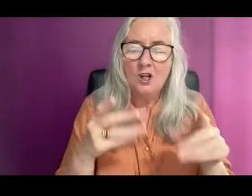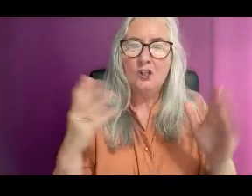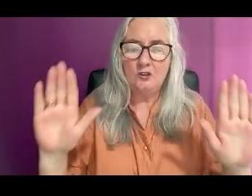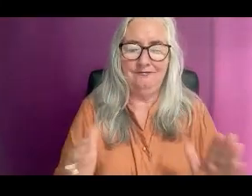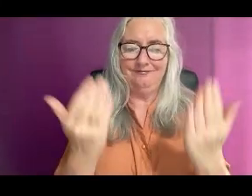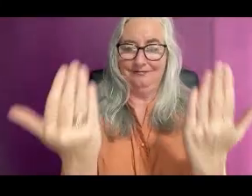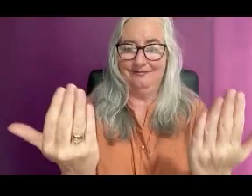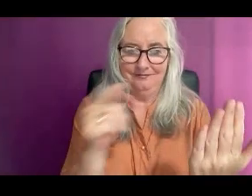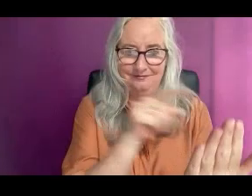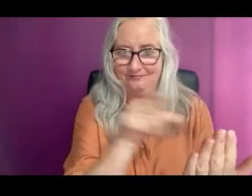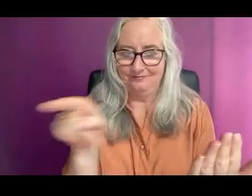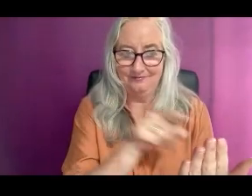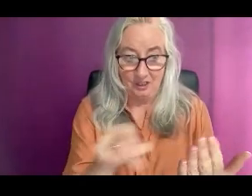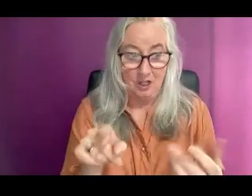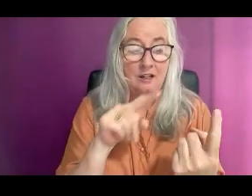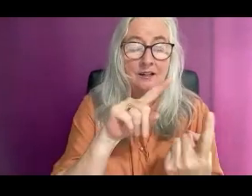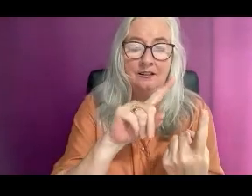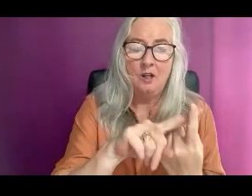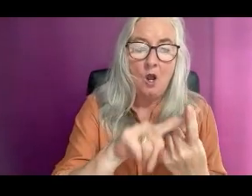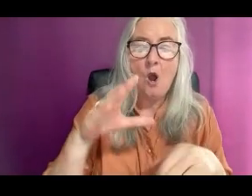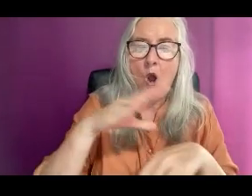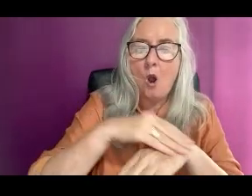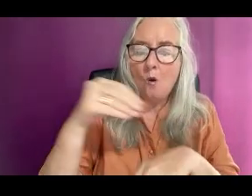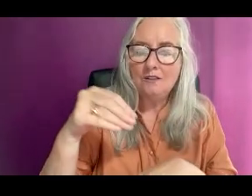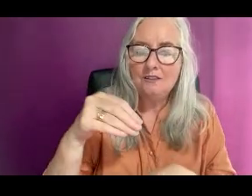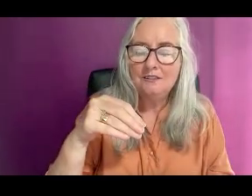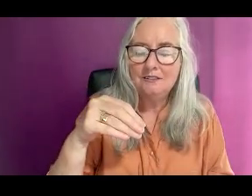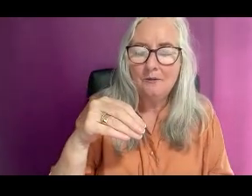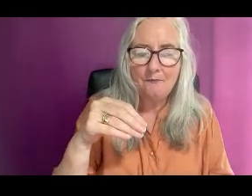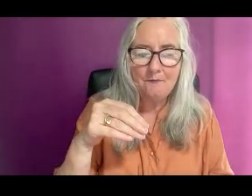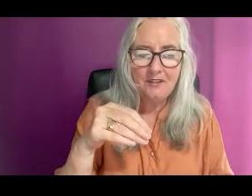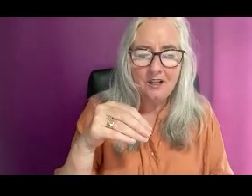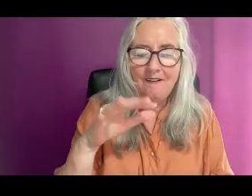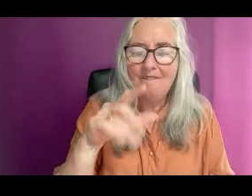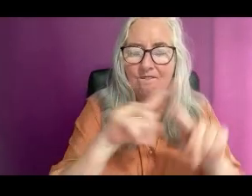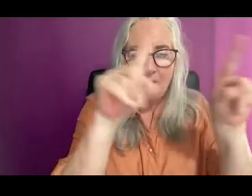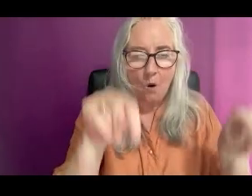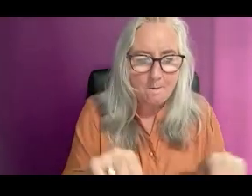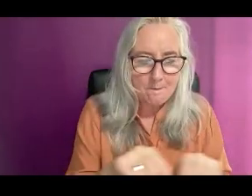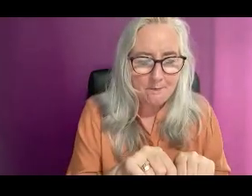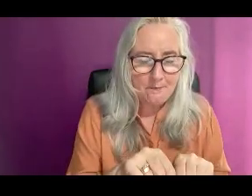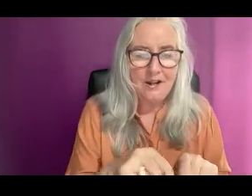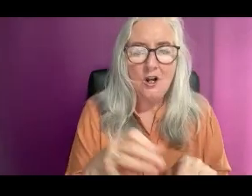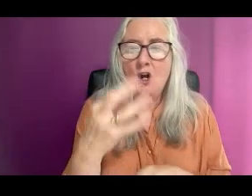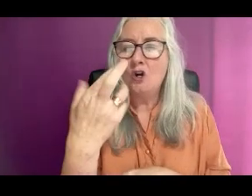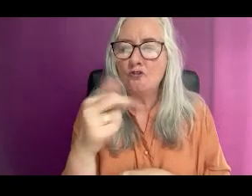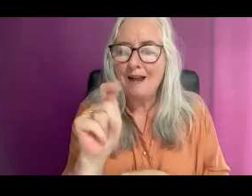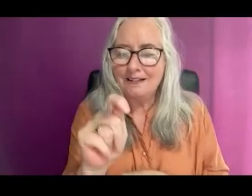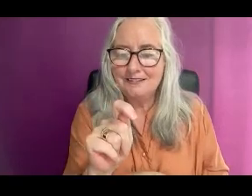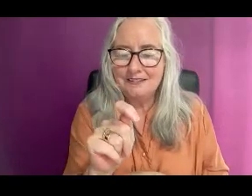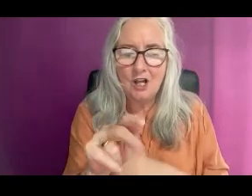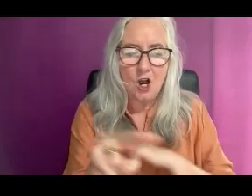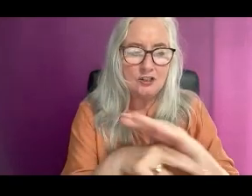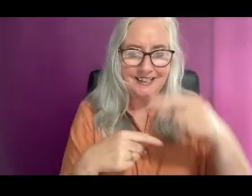So here we have the old kind of forms and the grants that were covered under